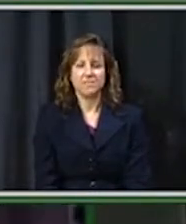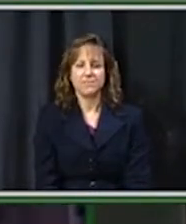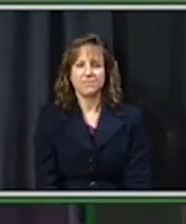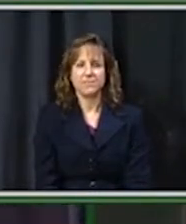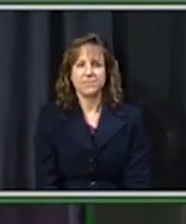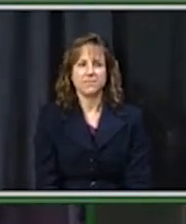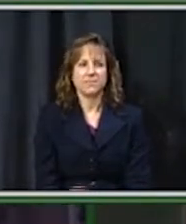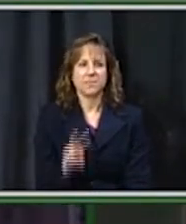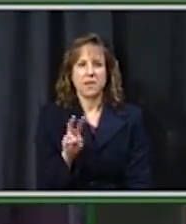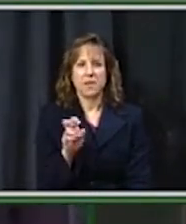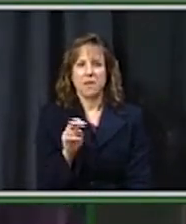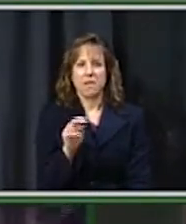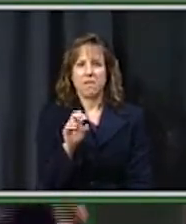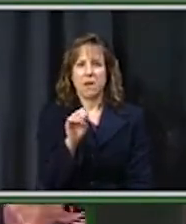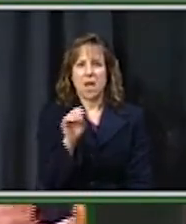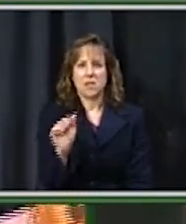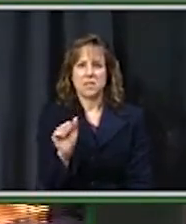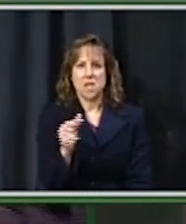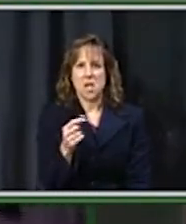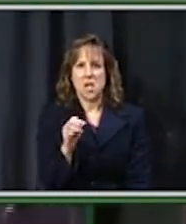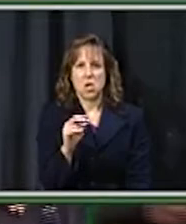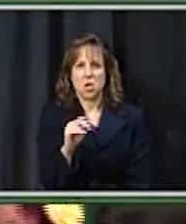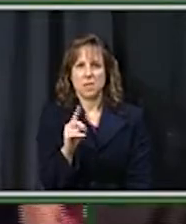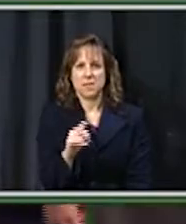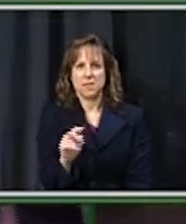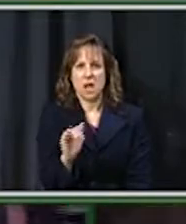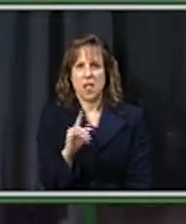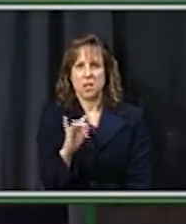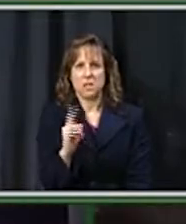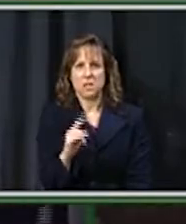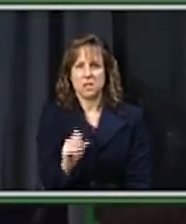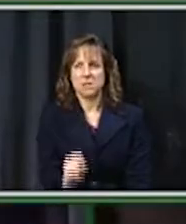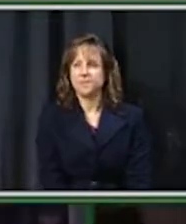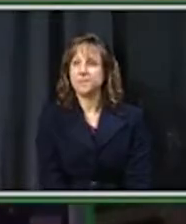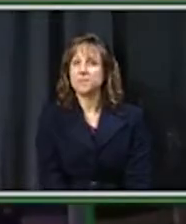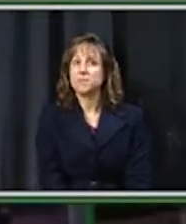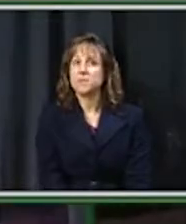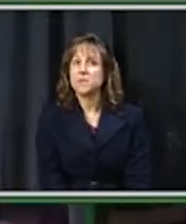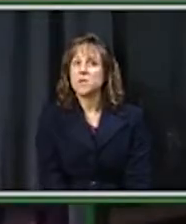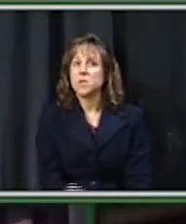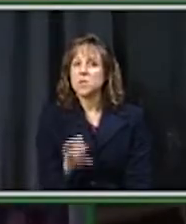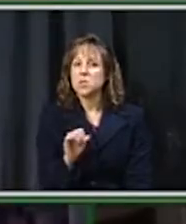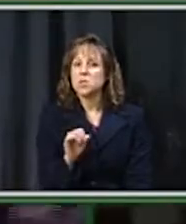Vanessa Gonzalez. Susan Prather.